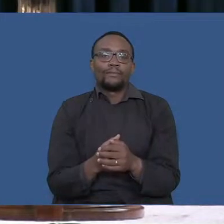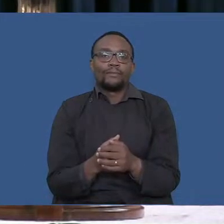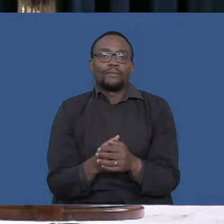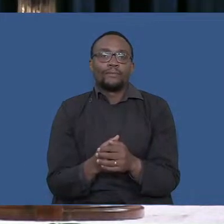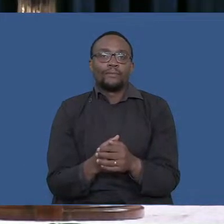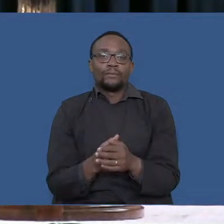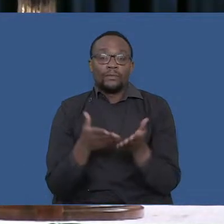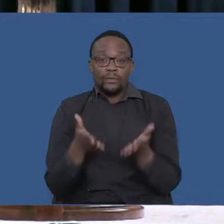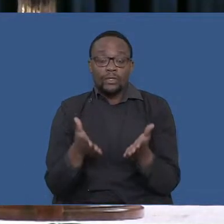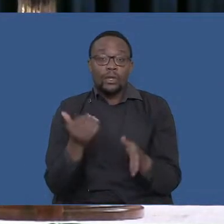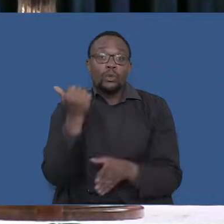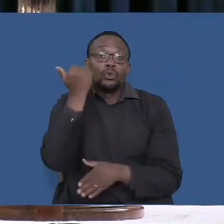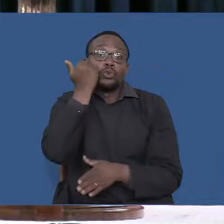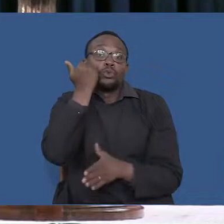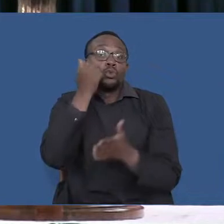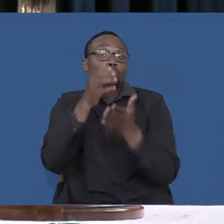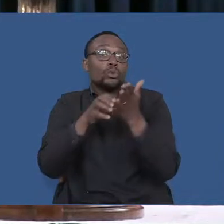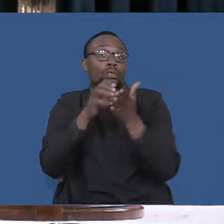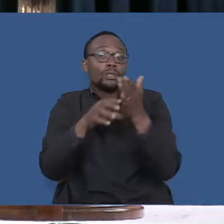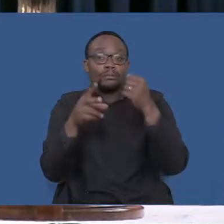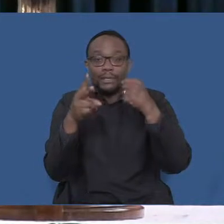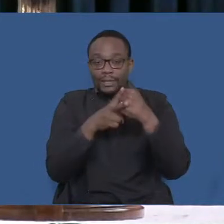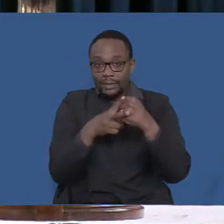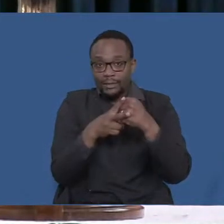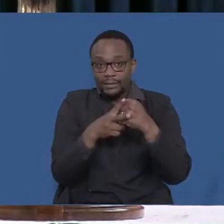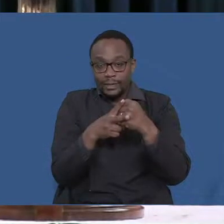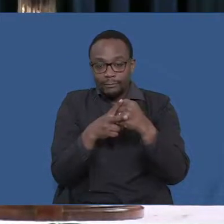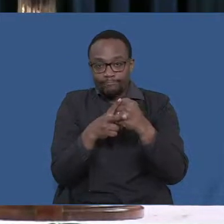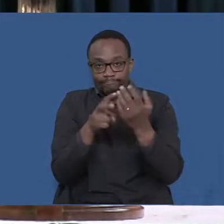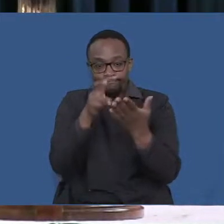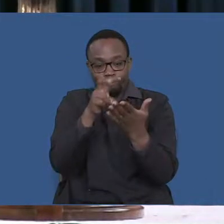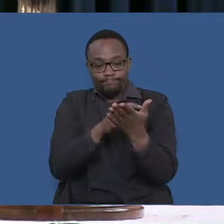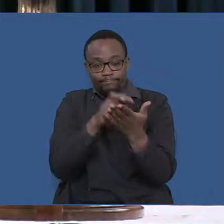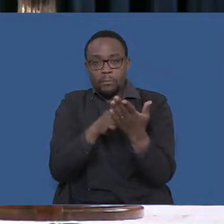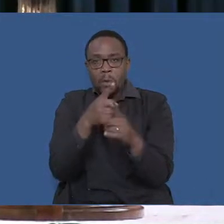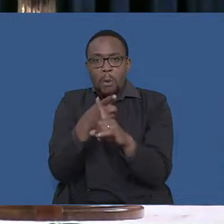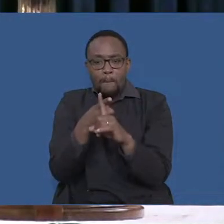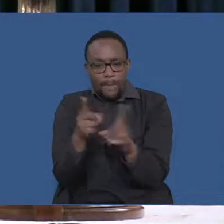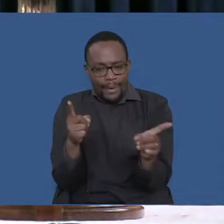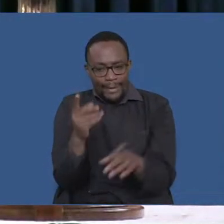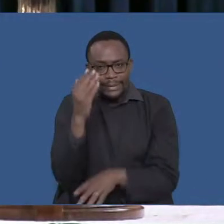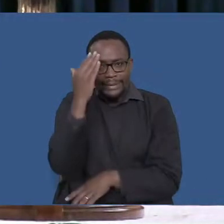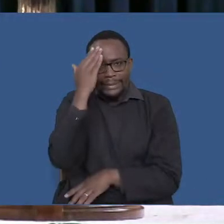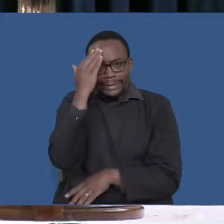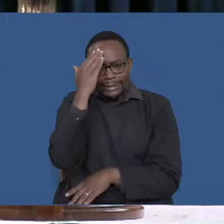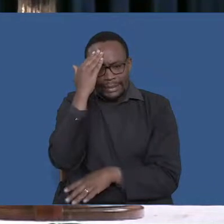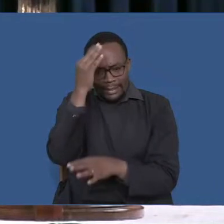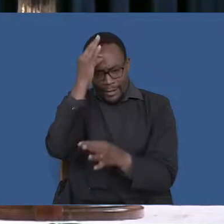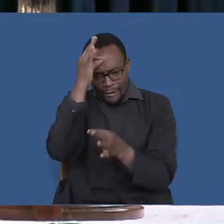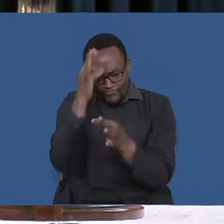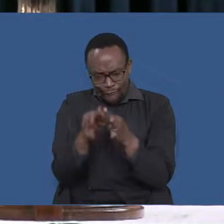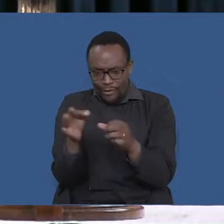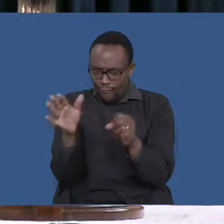Now, Joshua chapter 7 declares, and I read, "But the Israelites were unfaithful